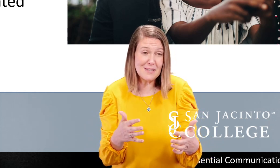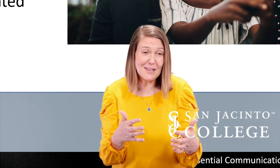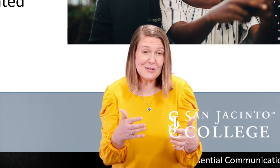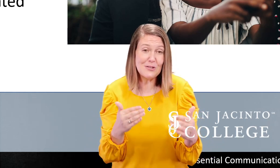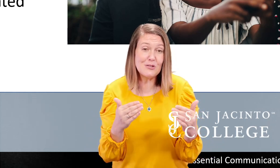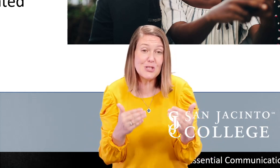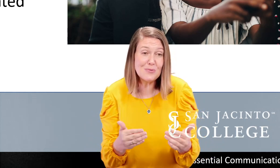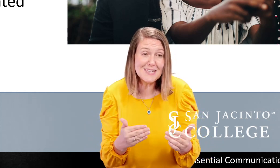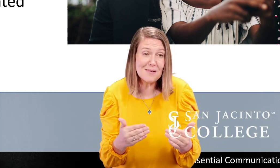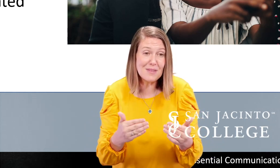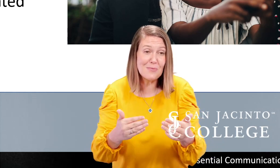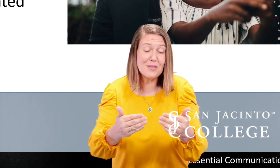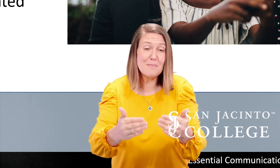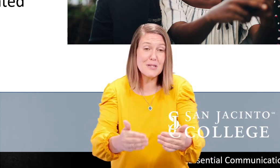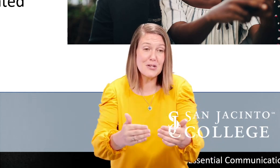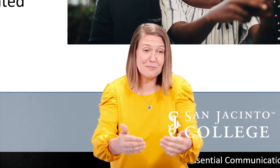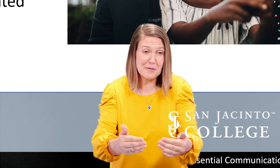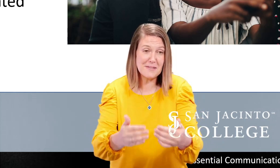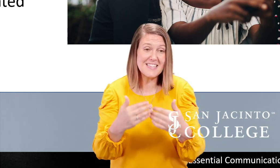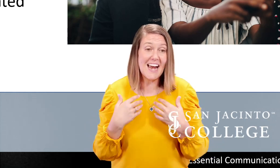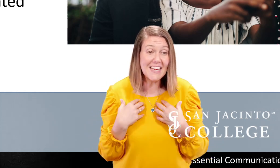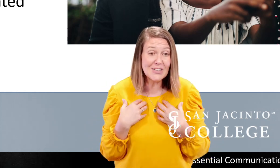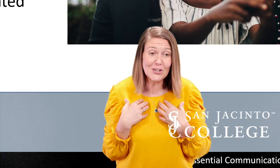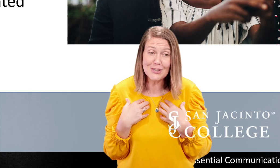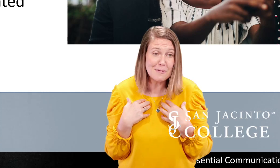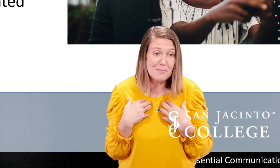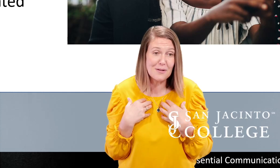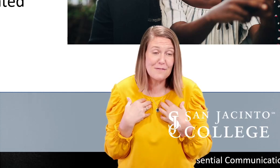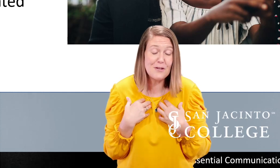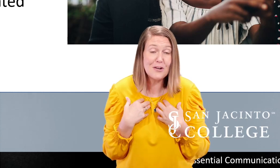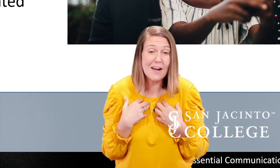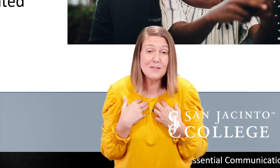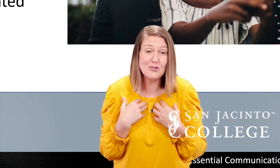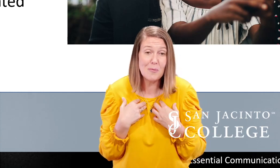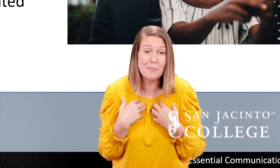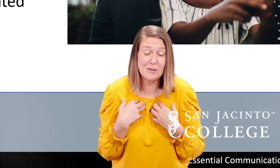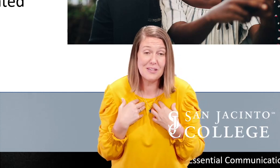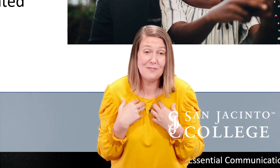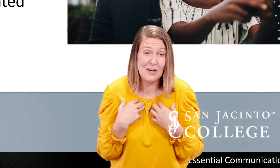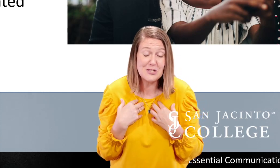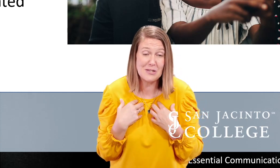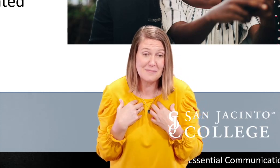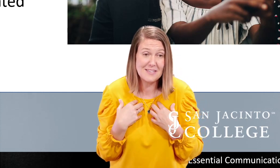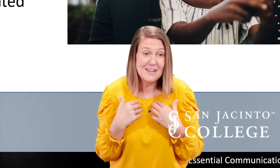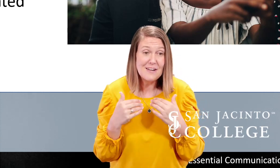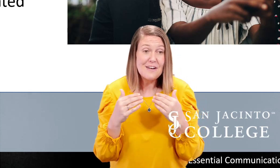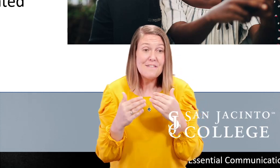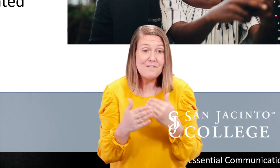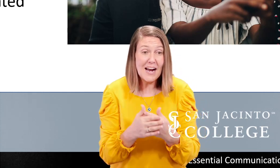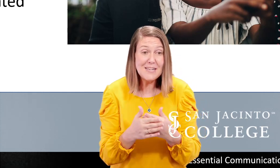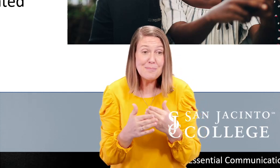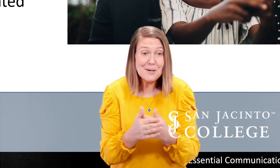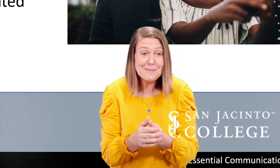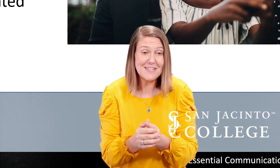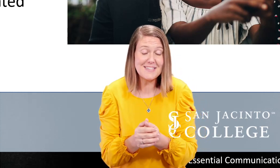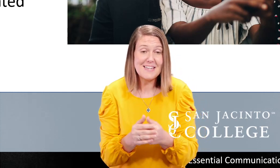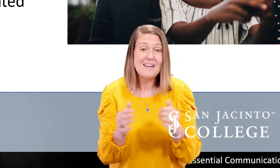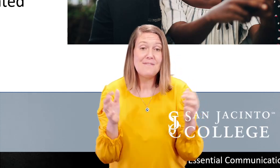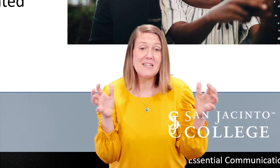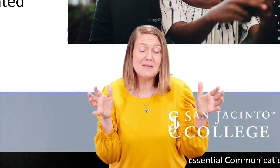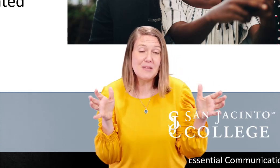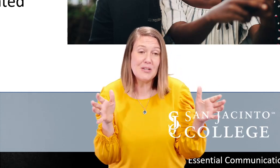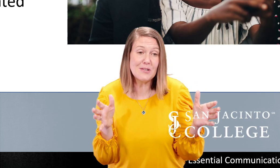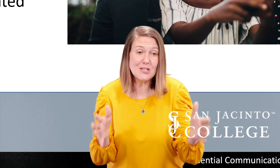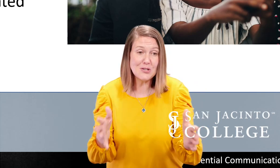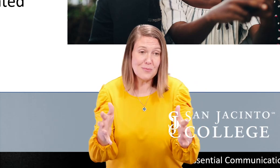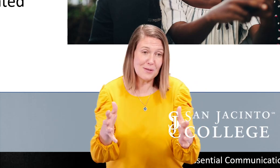spend time together, you're doing something with a mission or purpose. I encourage people, if you're having trouble building friendships, find a purpose.